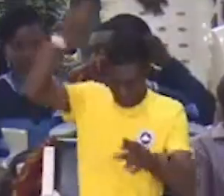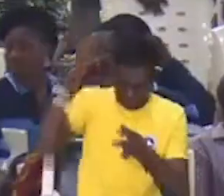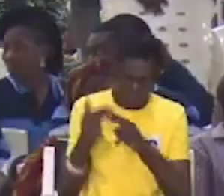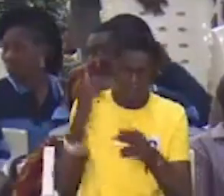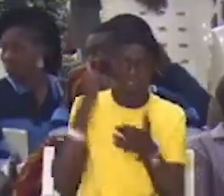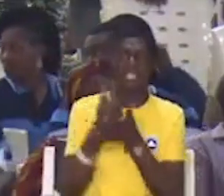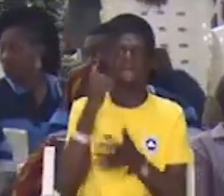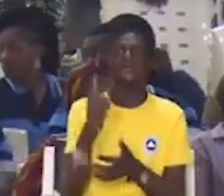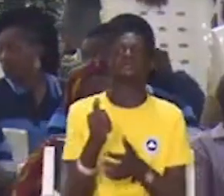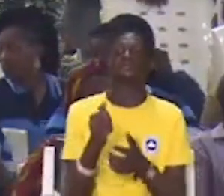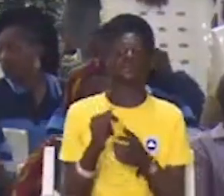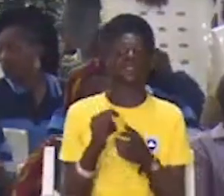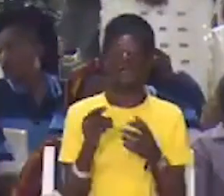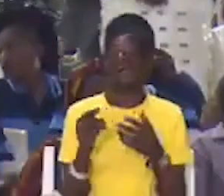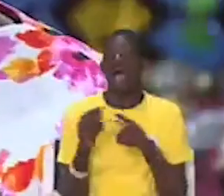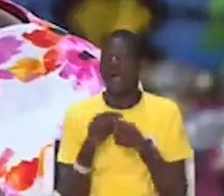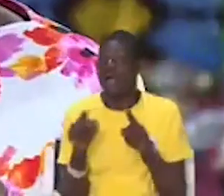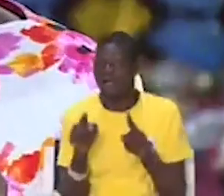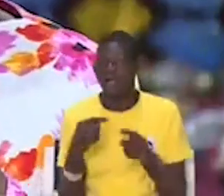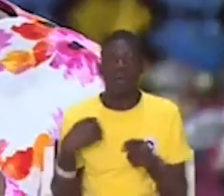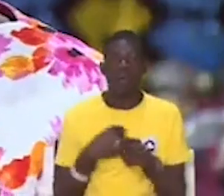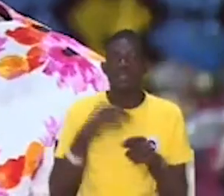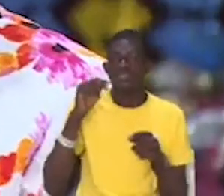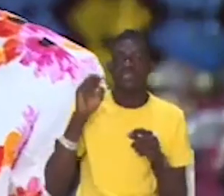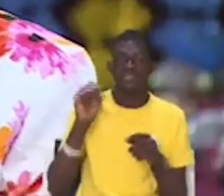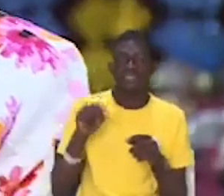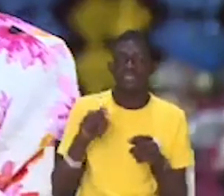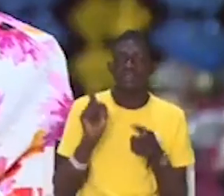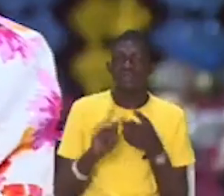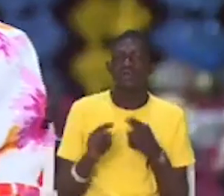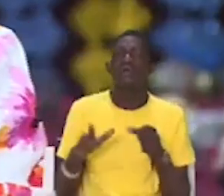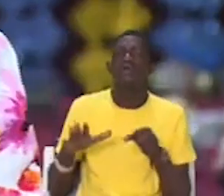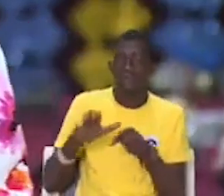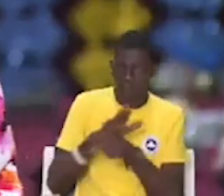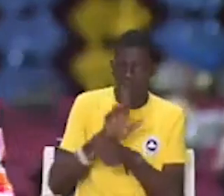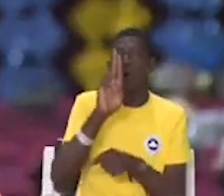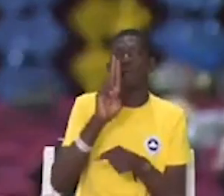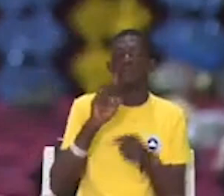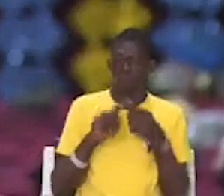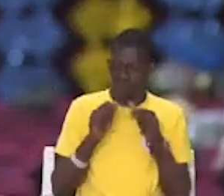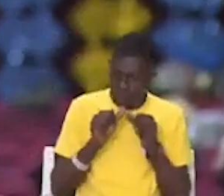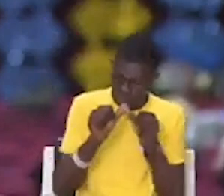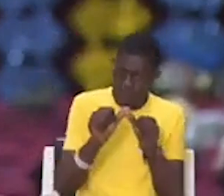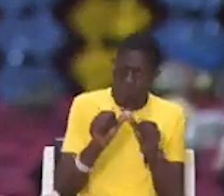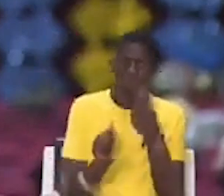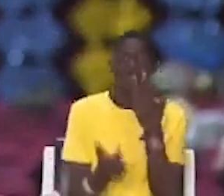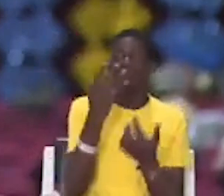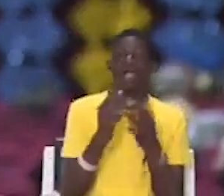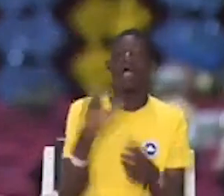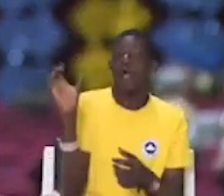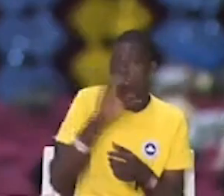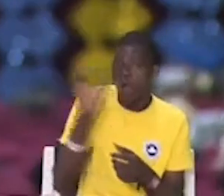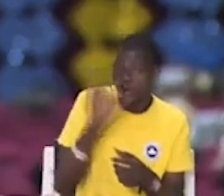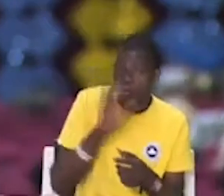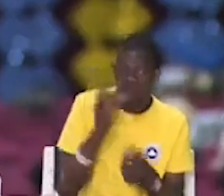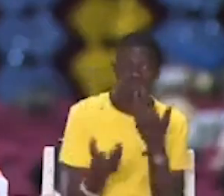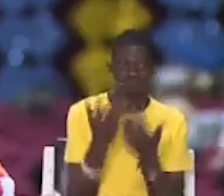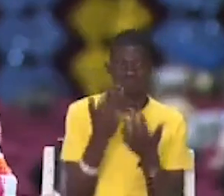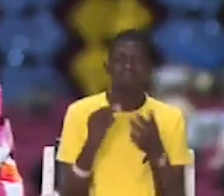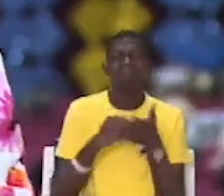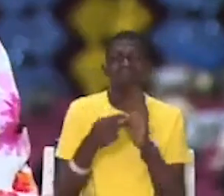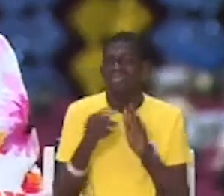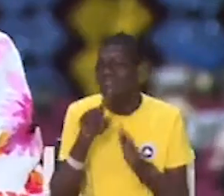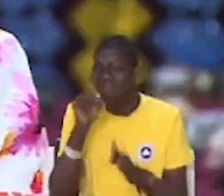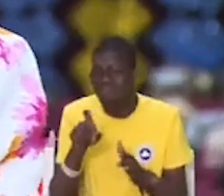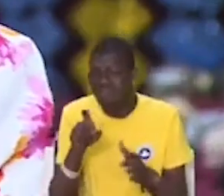Jesus. However, we need to constantly refuel to keep fire burning. What does it